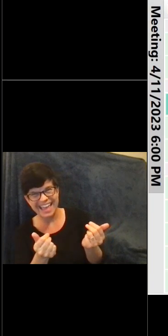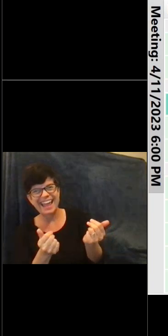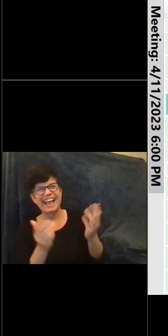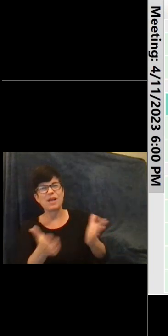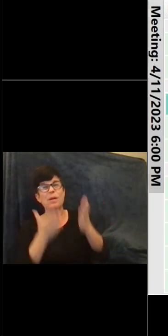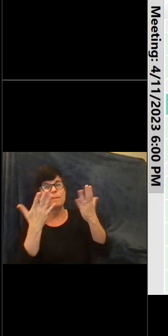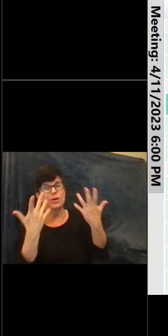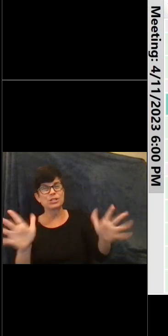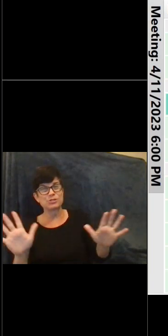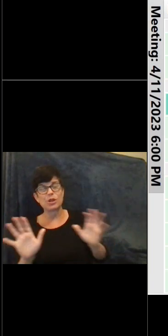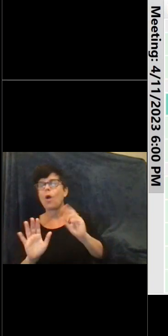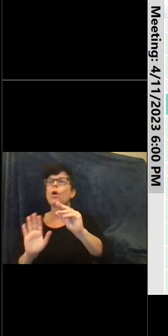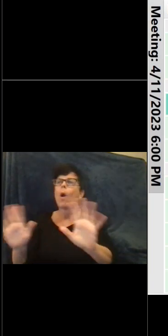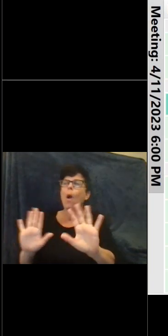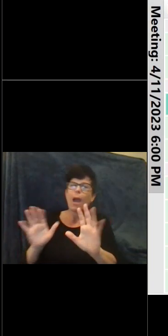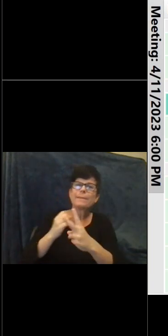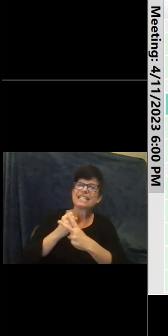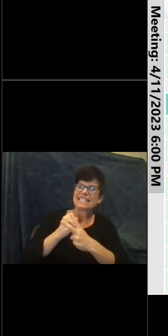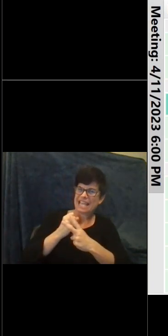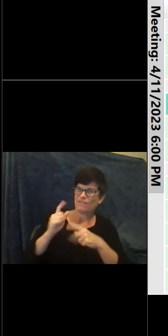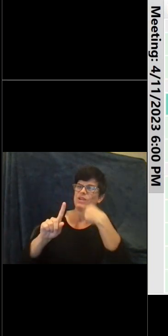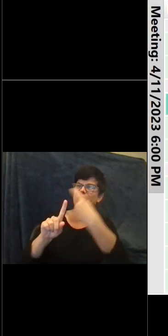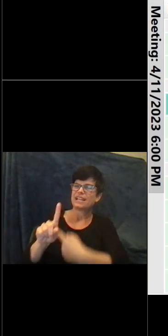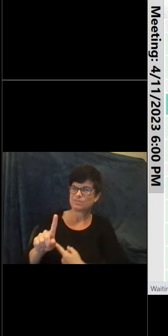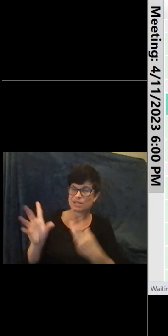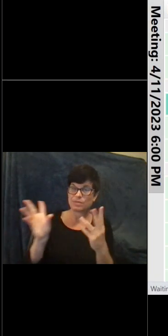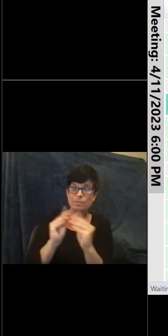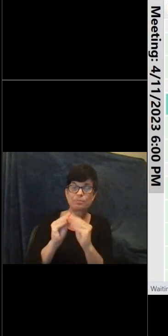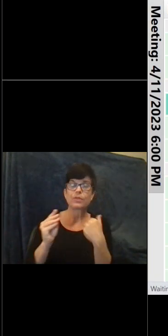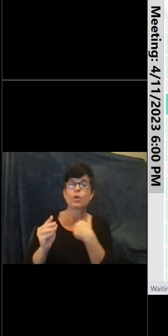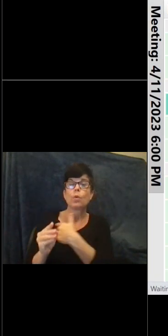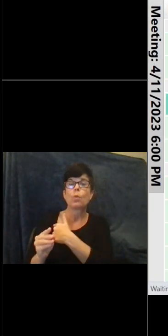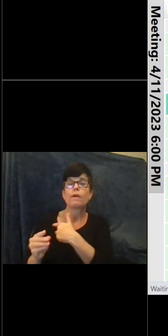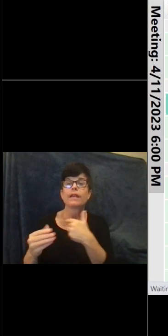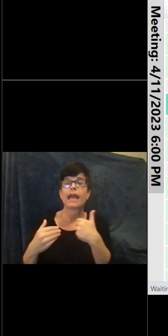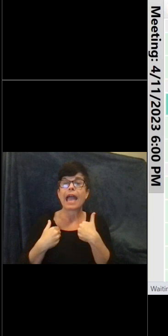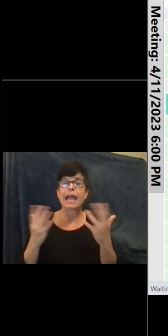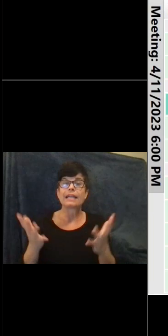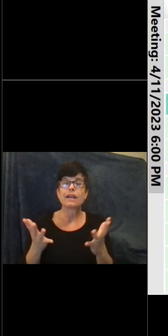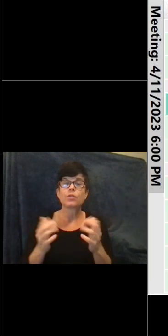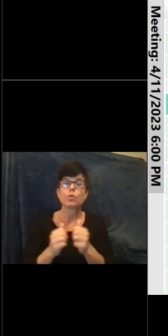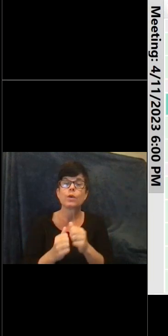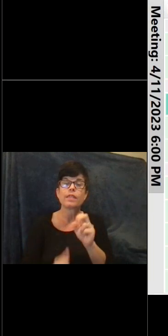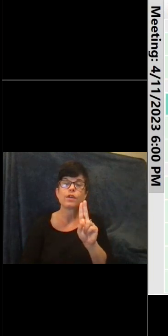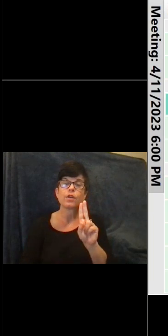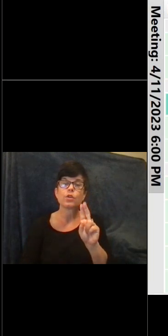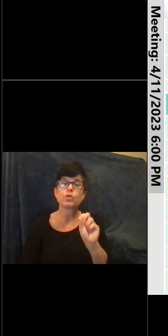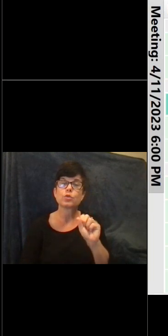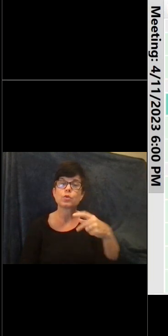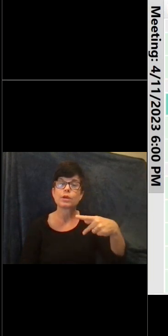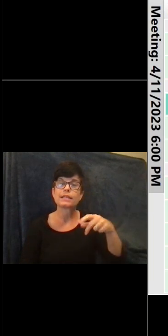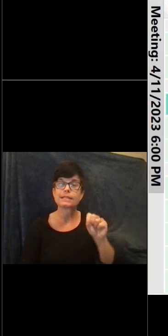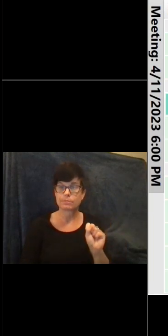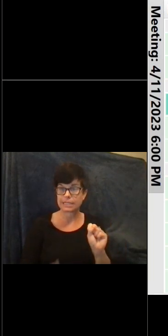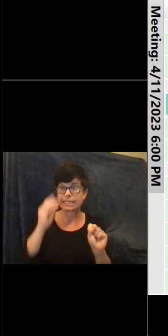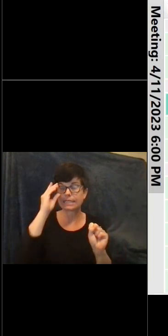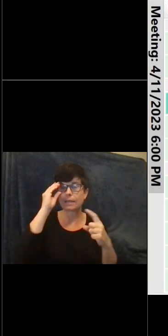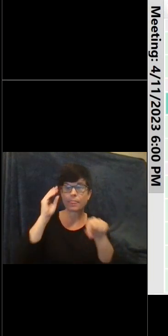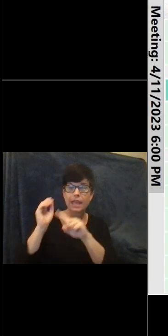I'm so sorry. It may save you next month's meeting. We have had some conversation with the USPS. They've indicated